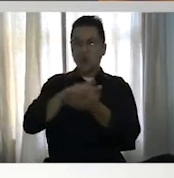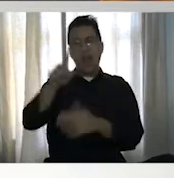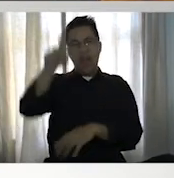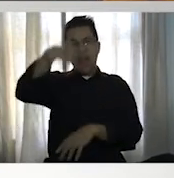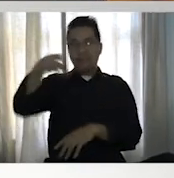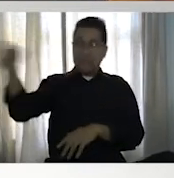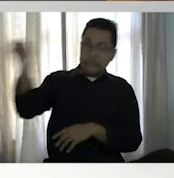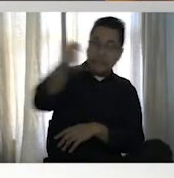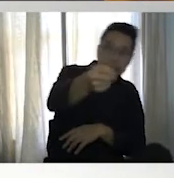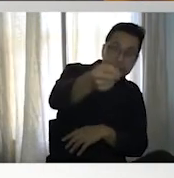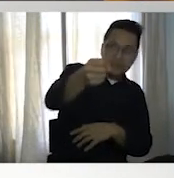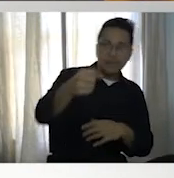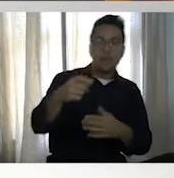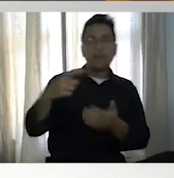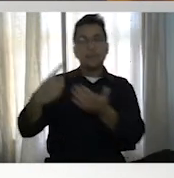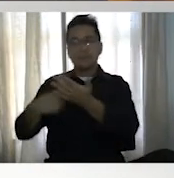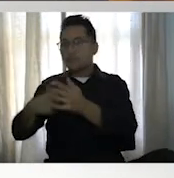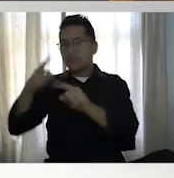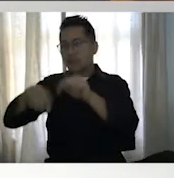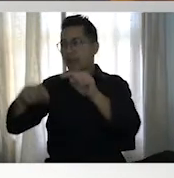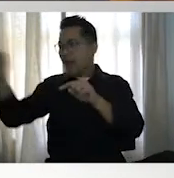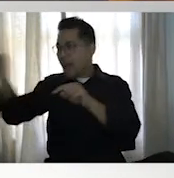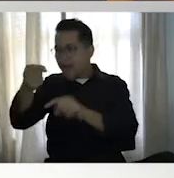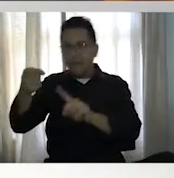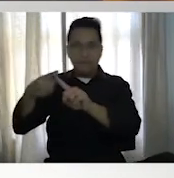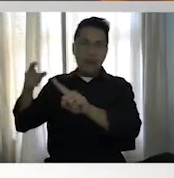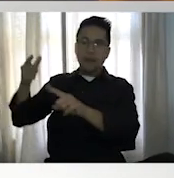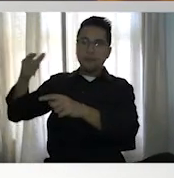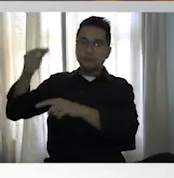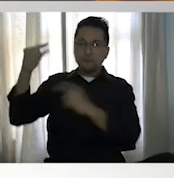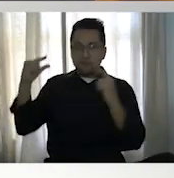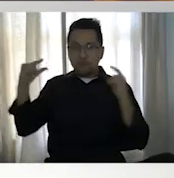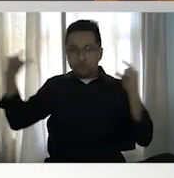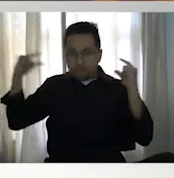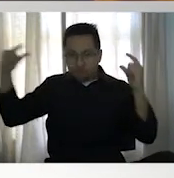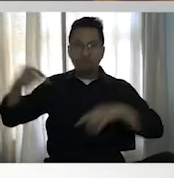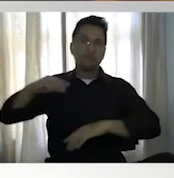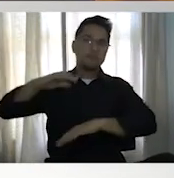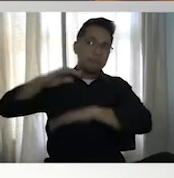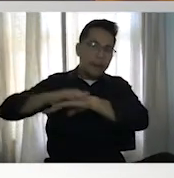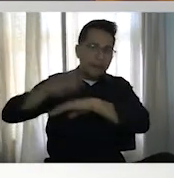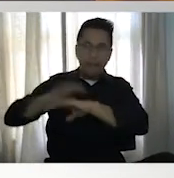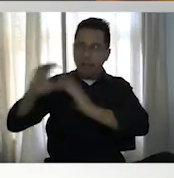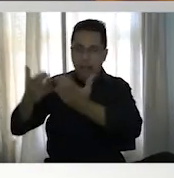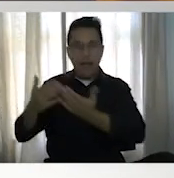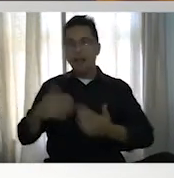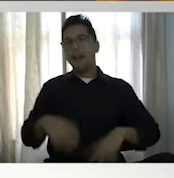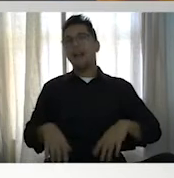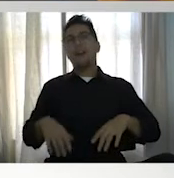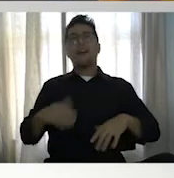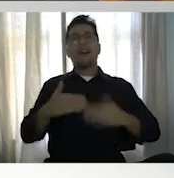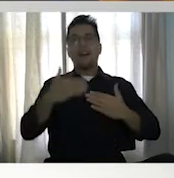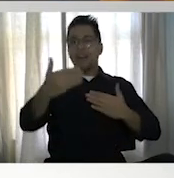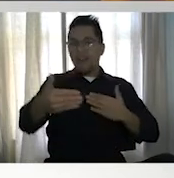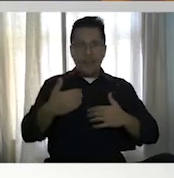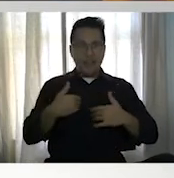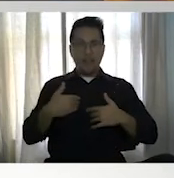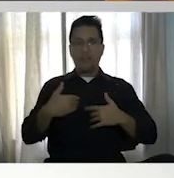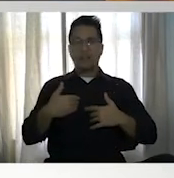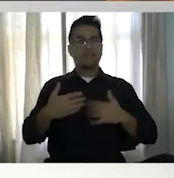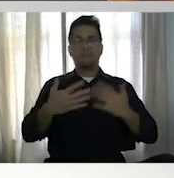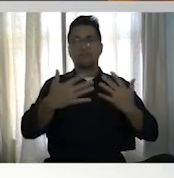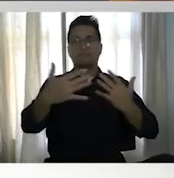some kids can't get pulled. You can't pull them from gym. You can't pull them from English. And the next thing you know is you have a big heterogeneous group